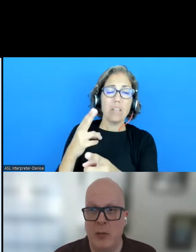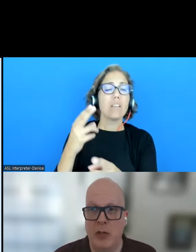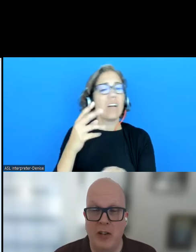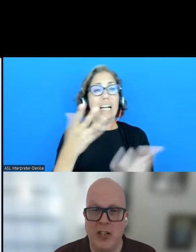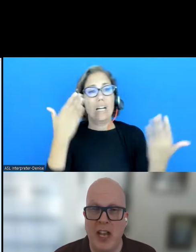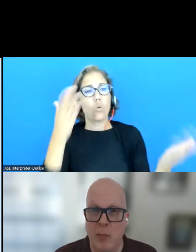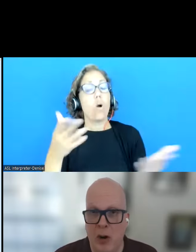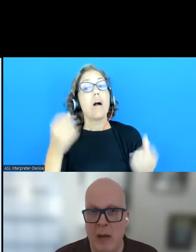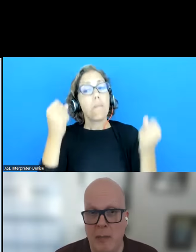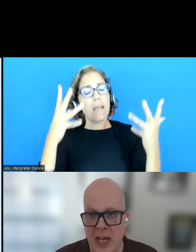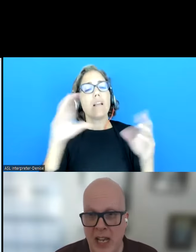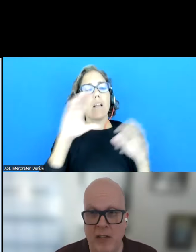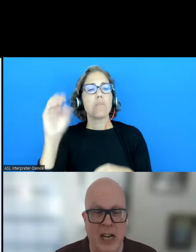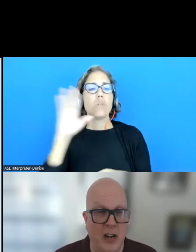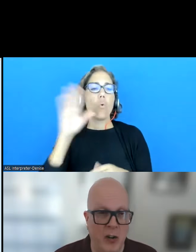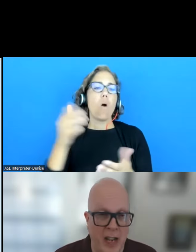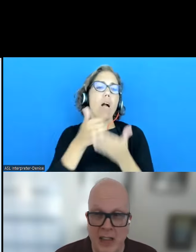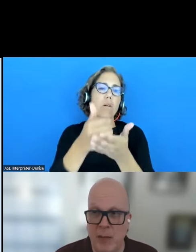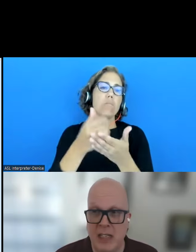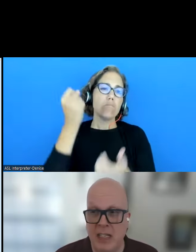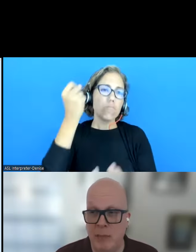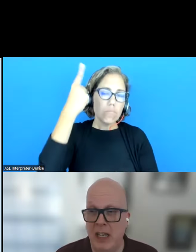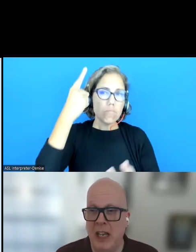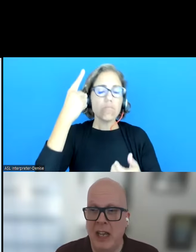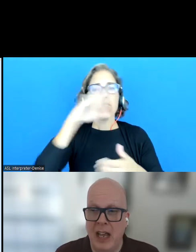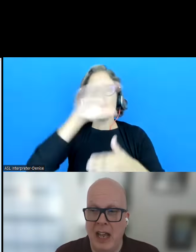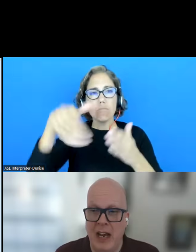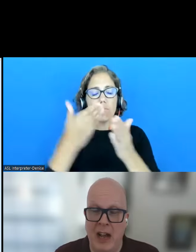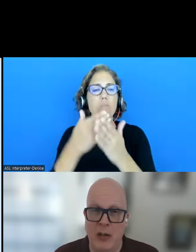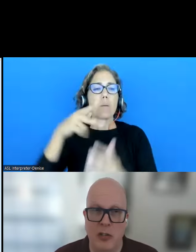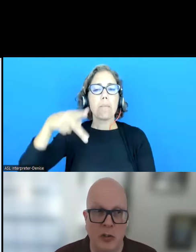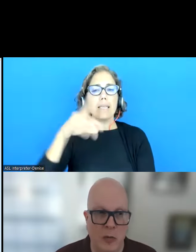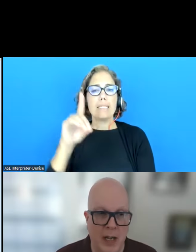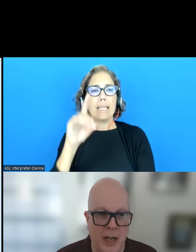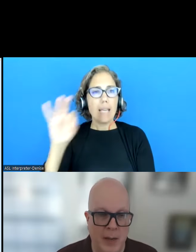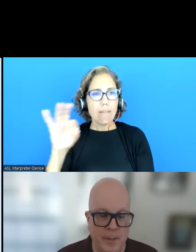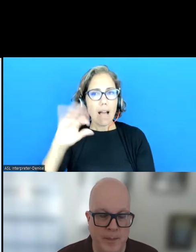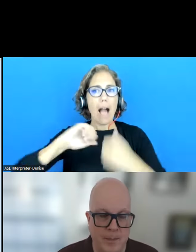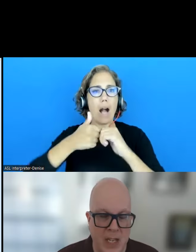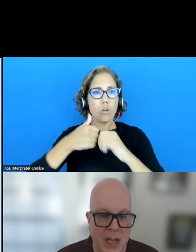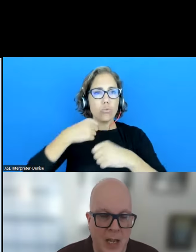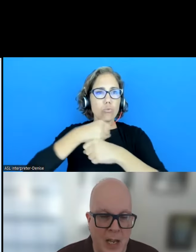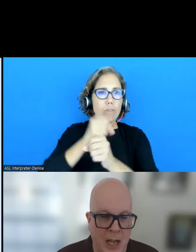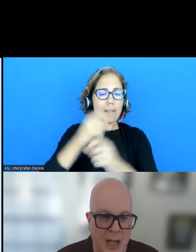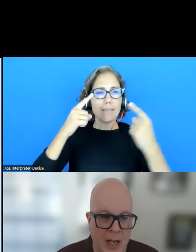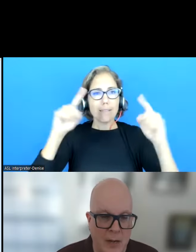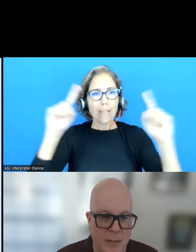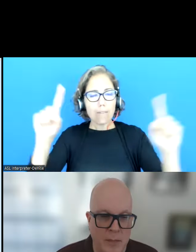that can help you understand more about PDFs, how to create them accessibly, and how to